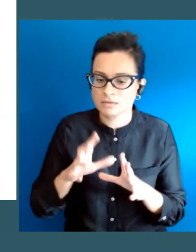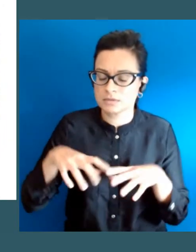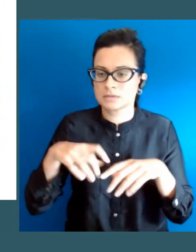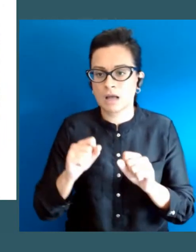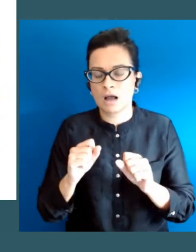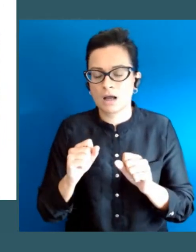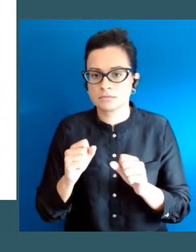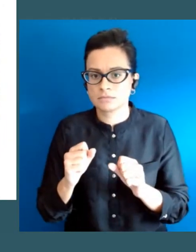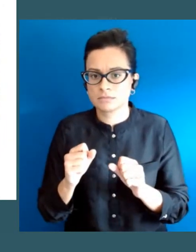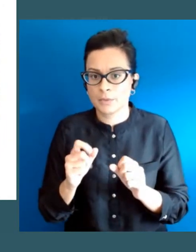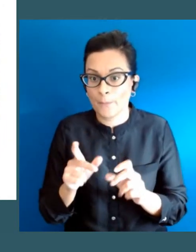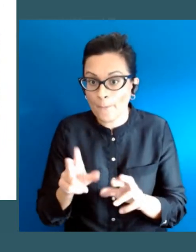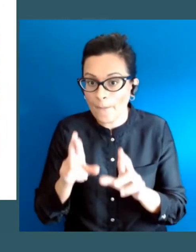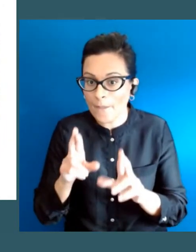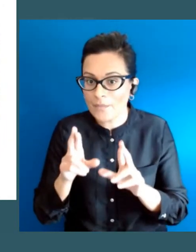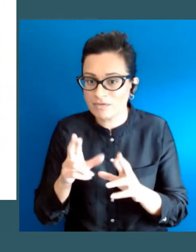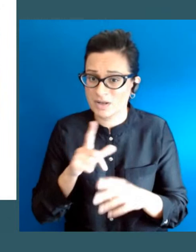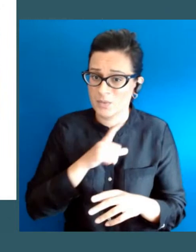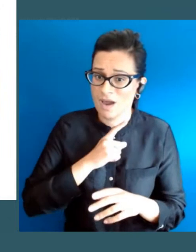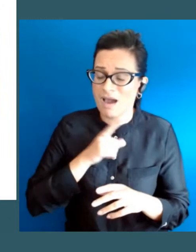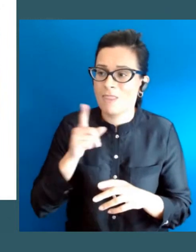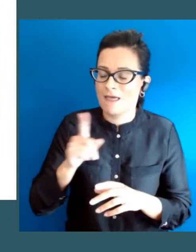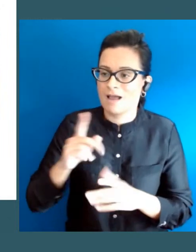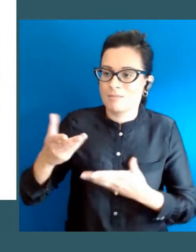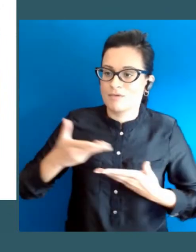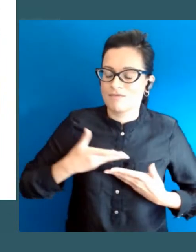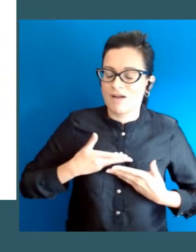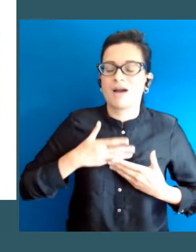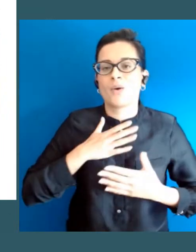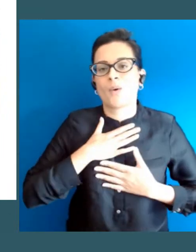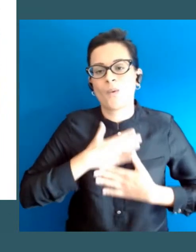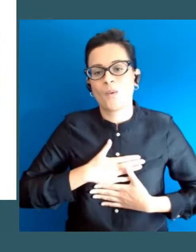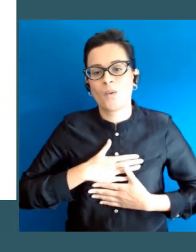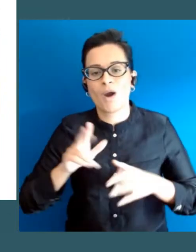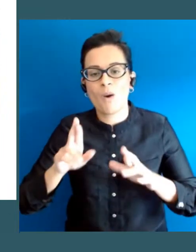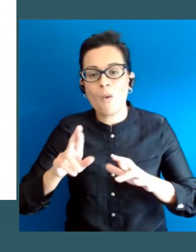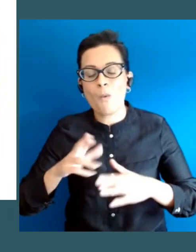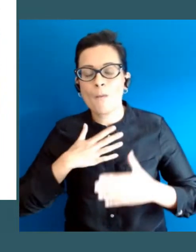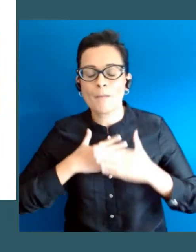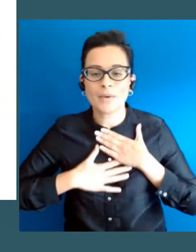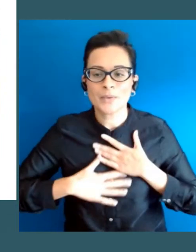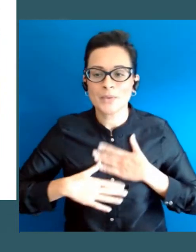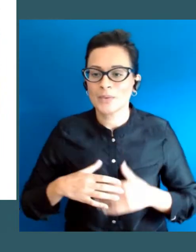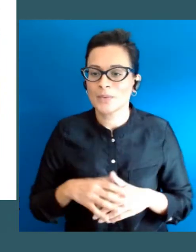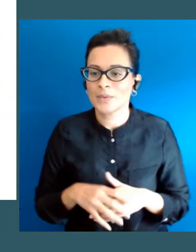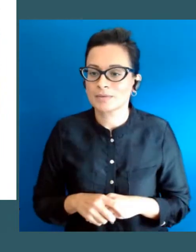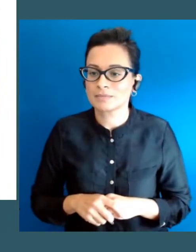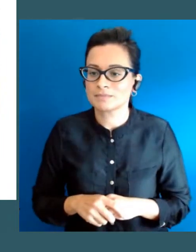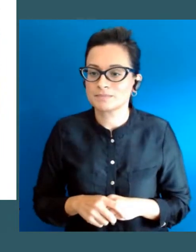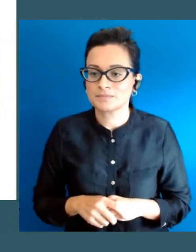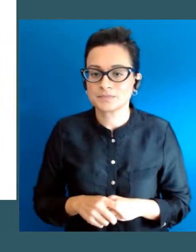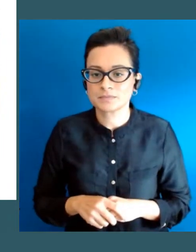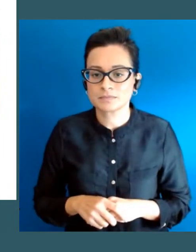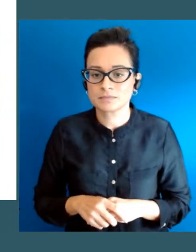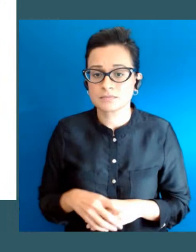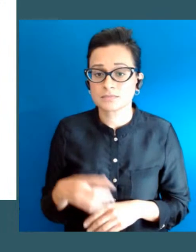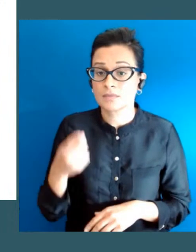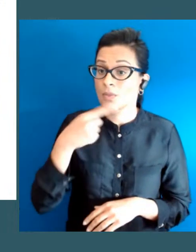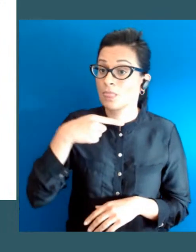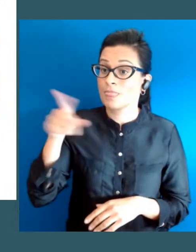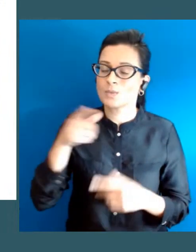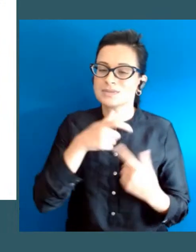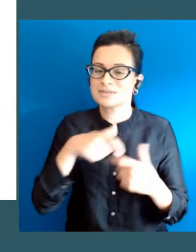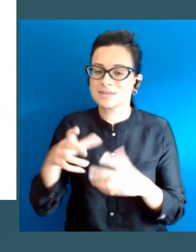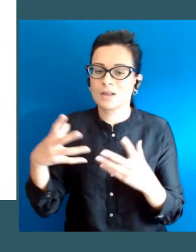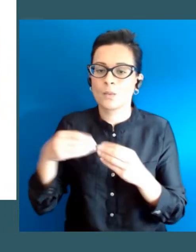hopefully, because that does provide the hope. And these people still have to carry adrenaline auto-injectors.